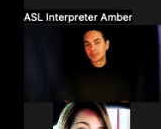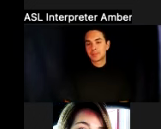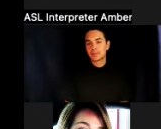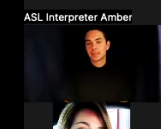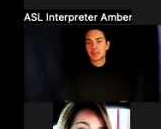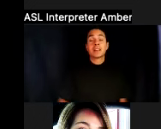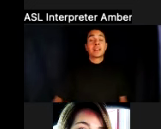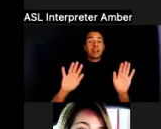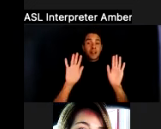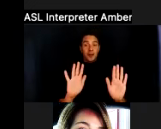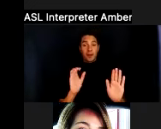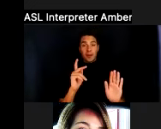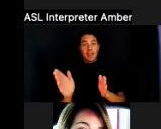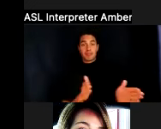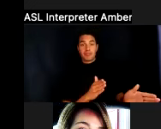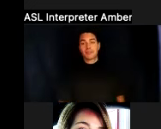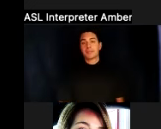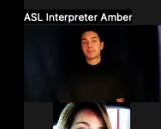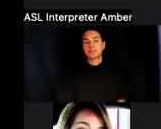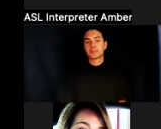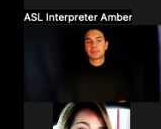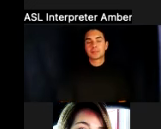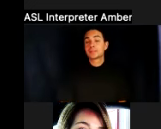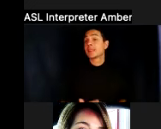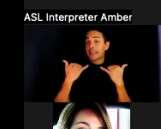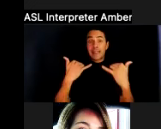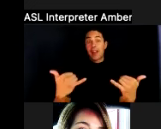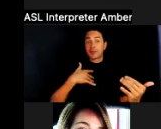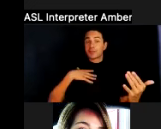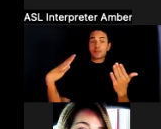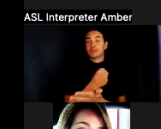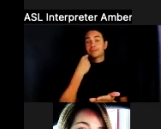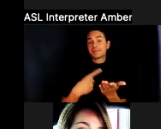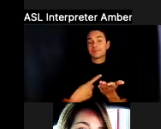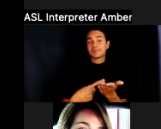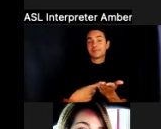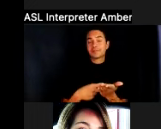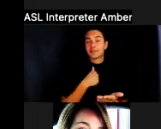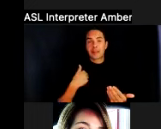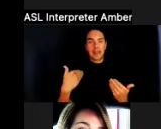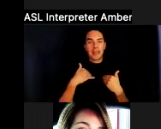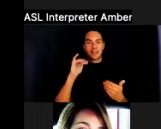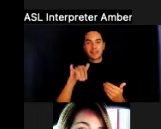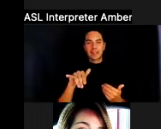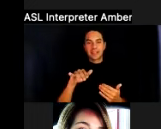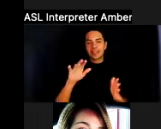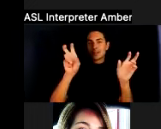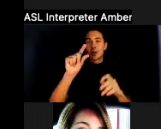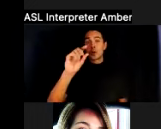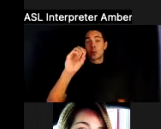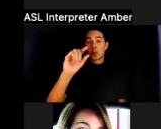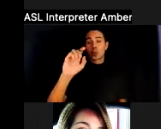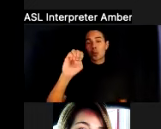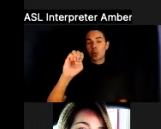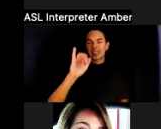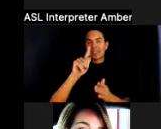Okay, go to the next slide, Deb. So now we're going to talk about, now we have sort of that legal definition. We're going to talk about the